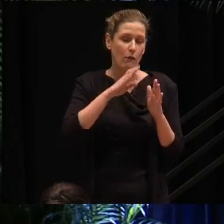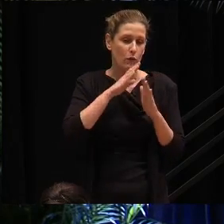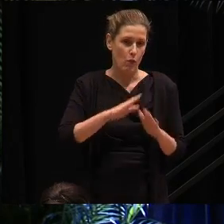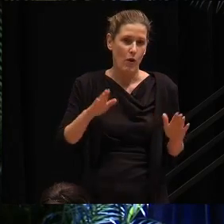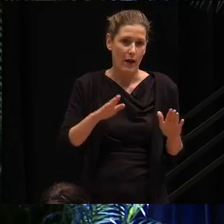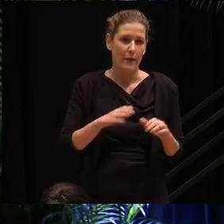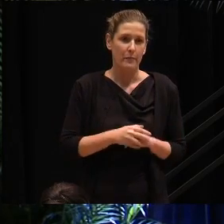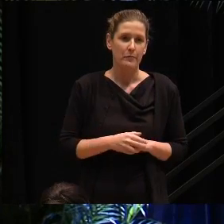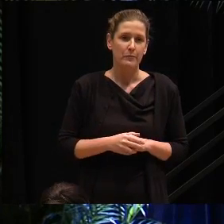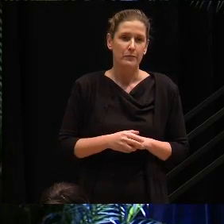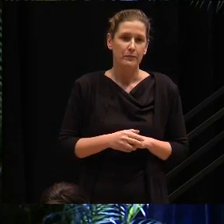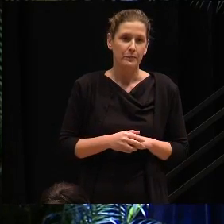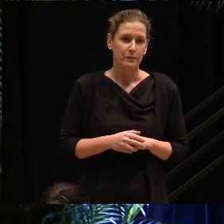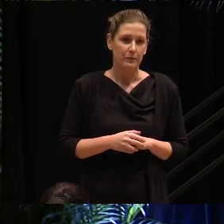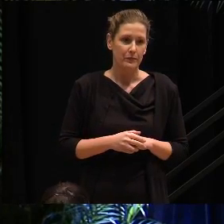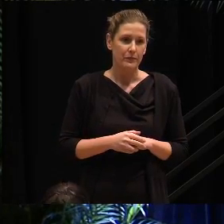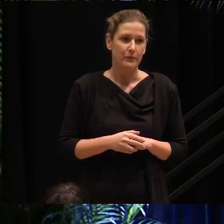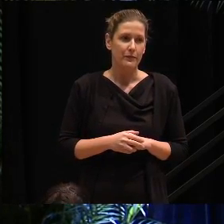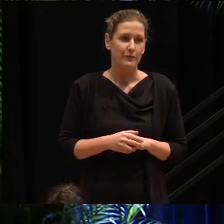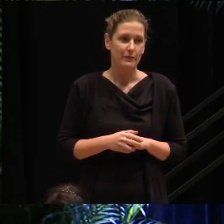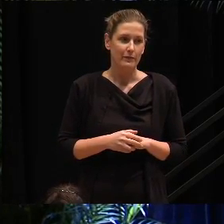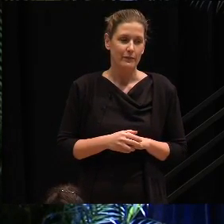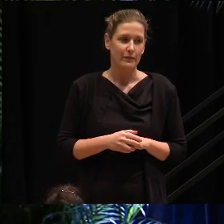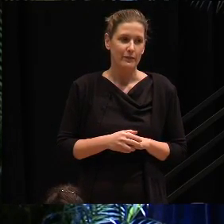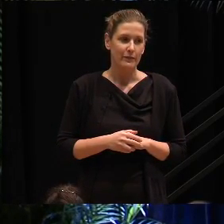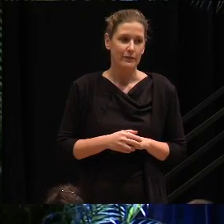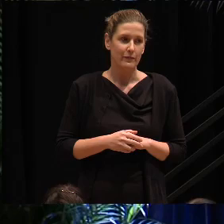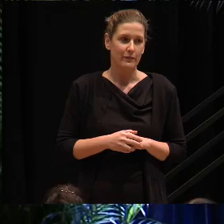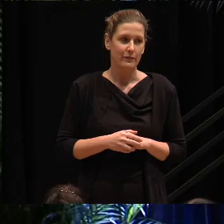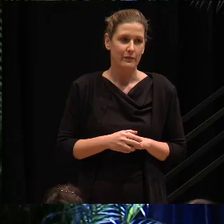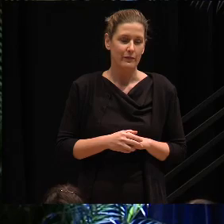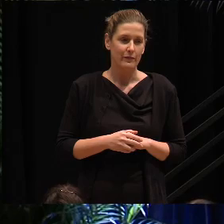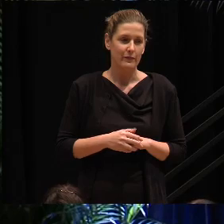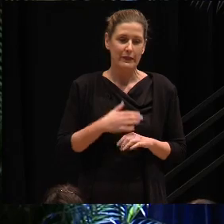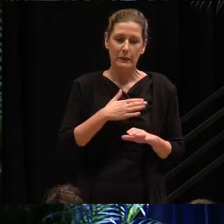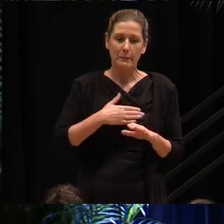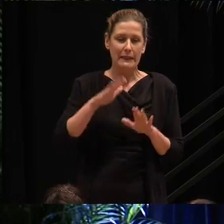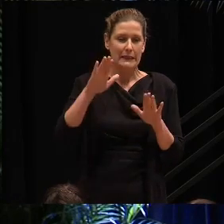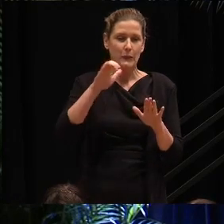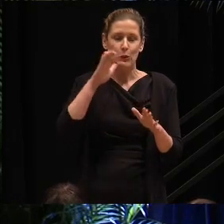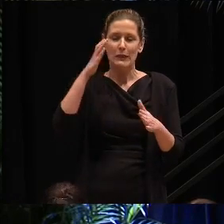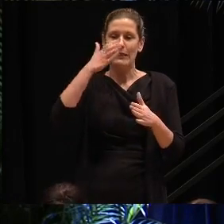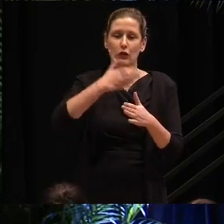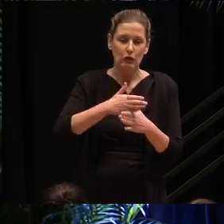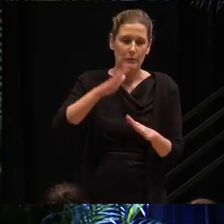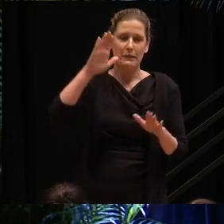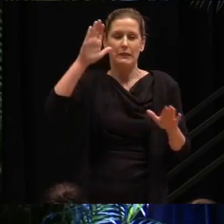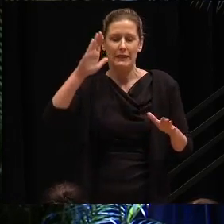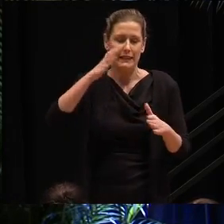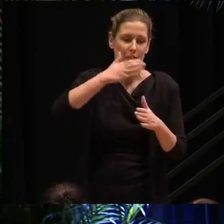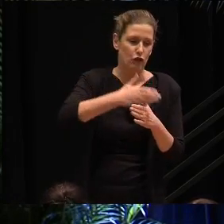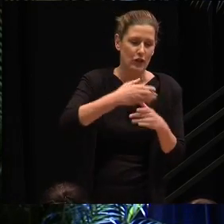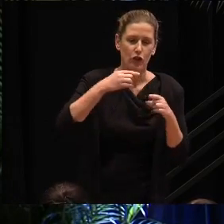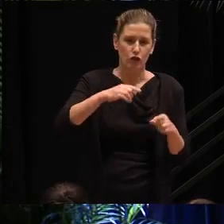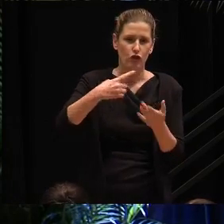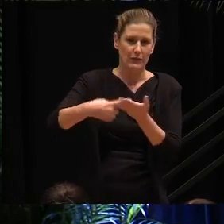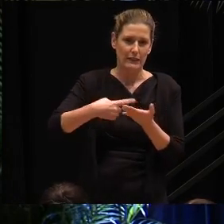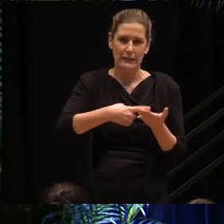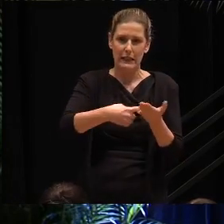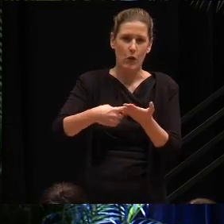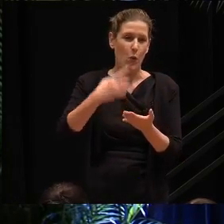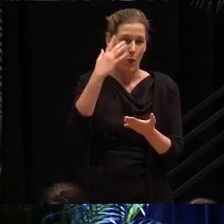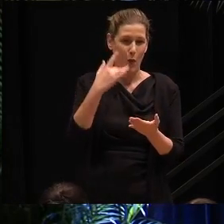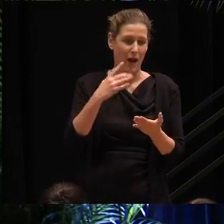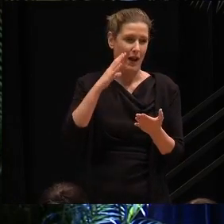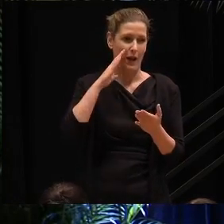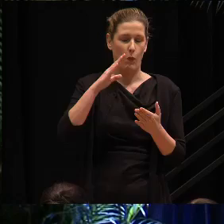it or turn it off. And please refrain from interjecting into our discussion, because that'll only take